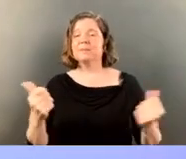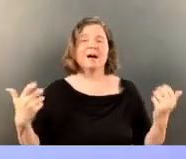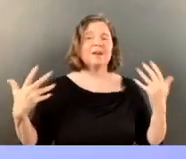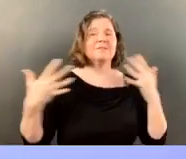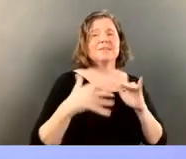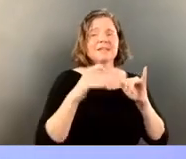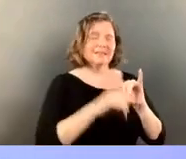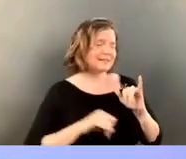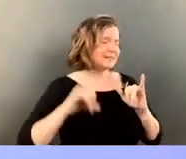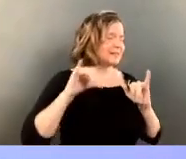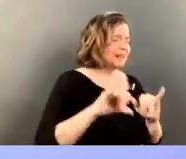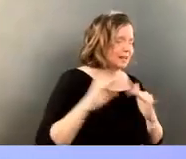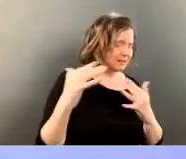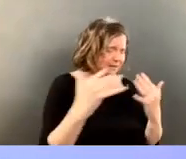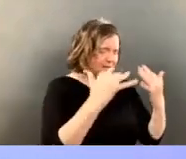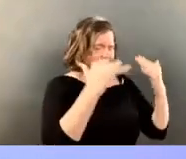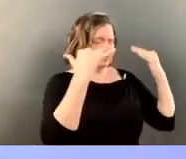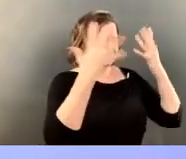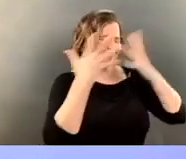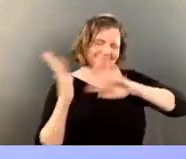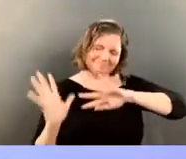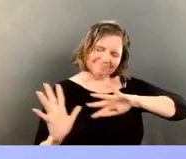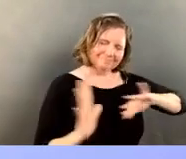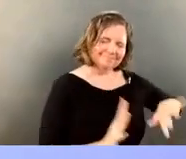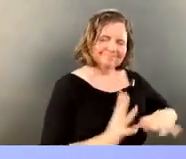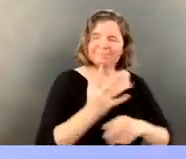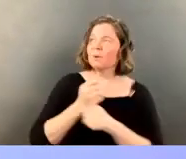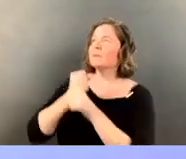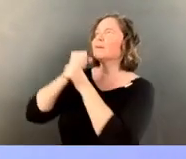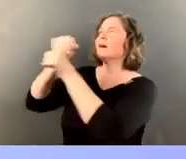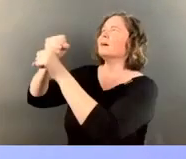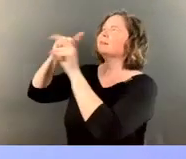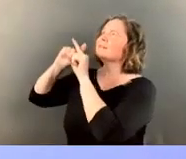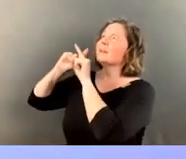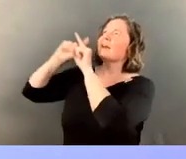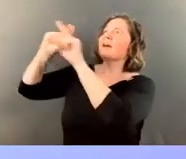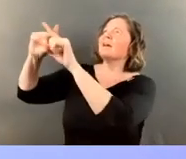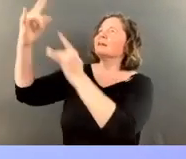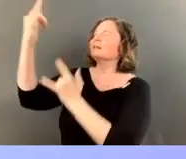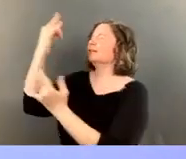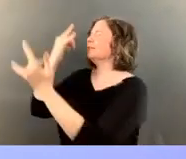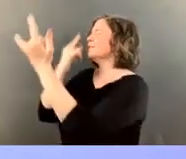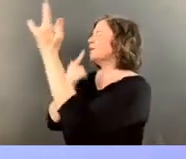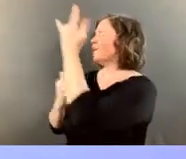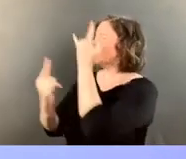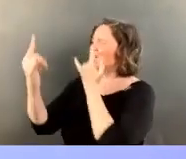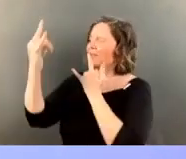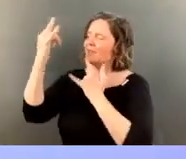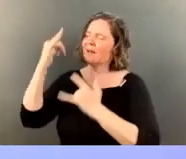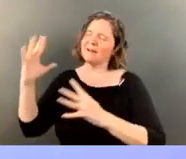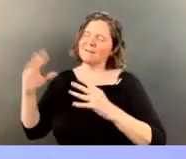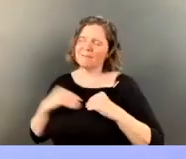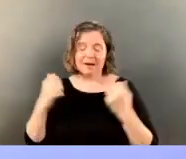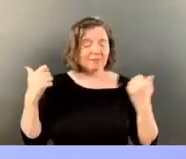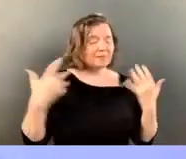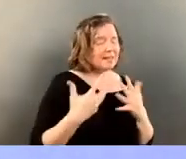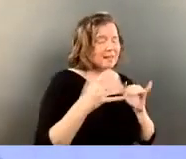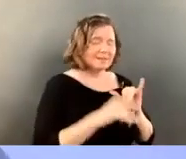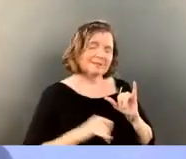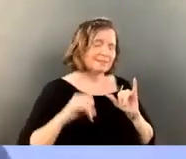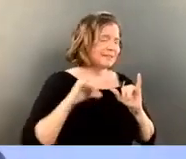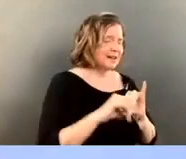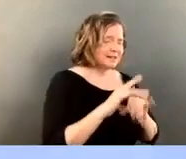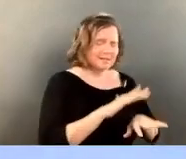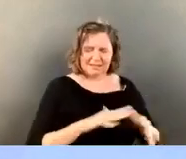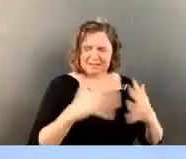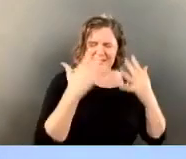name. My fear, it doesn't stand a chance when I stand in your love. My fear,